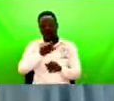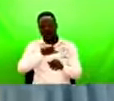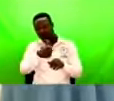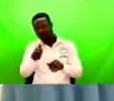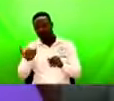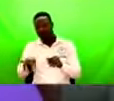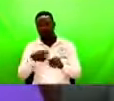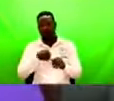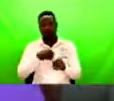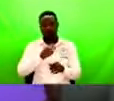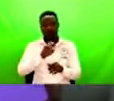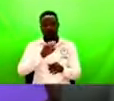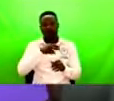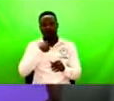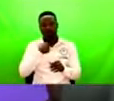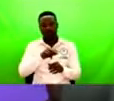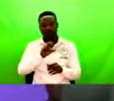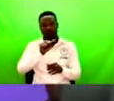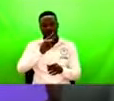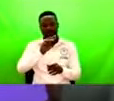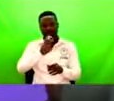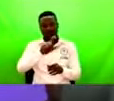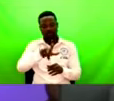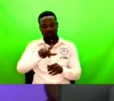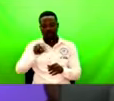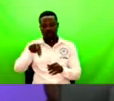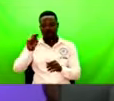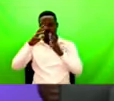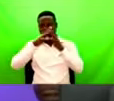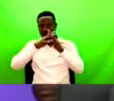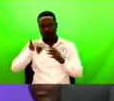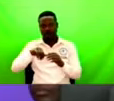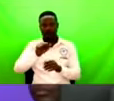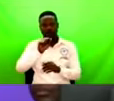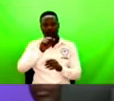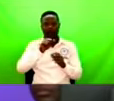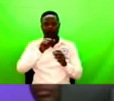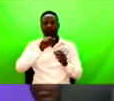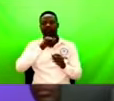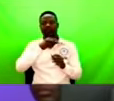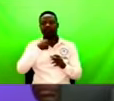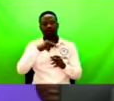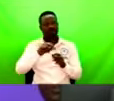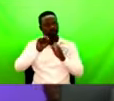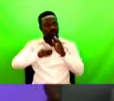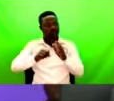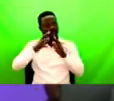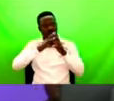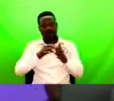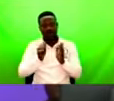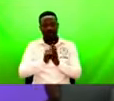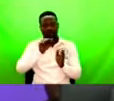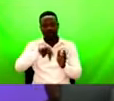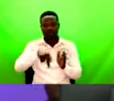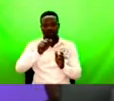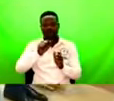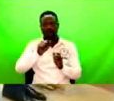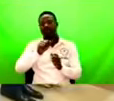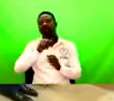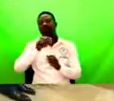Ebenezer Pastor Samuel Morgan, North America, Pastor Lawrence Asante, South America, Pastor Frank